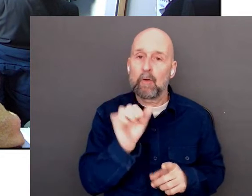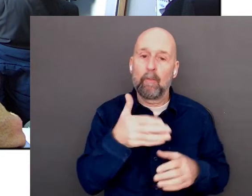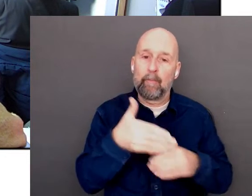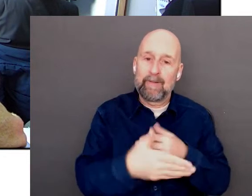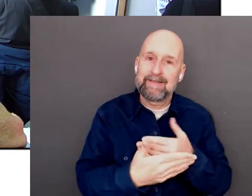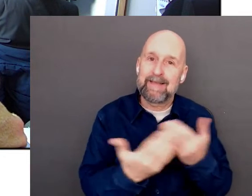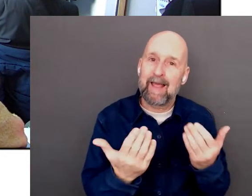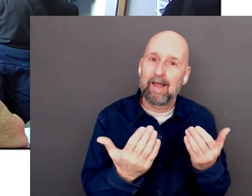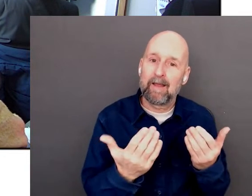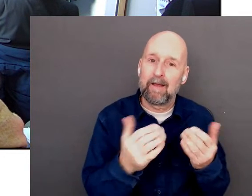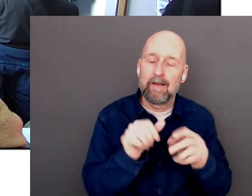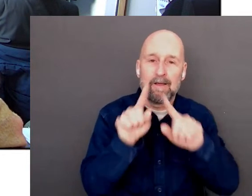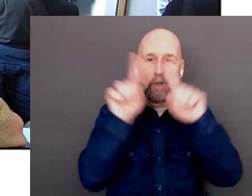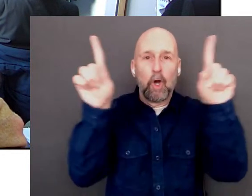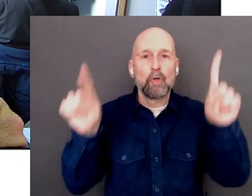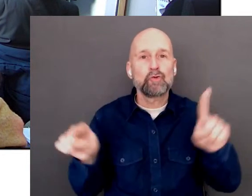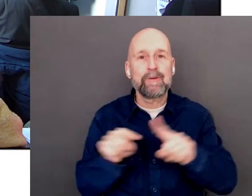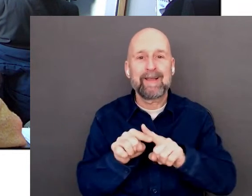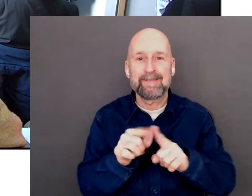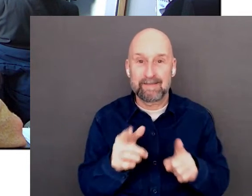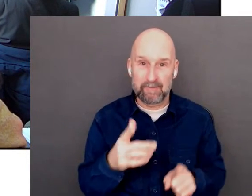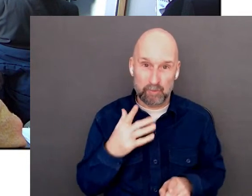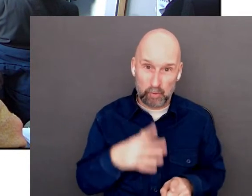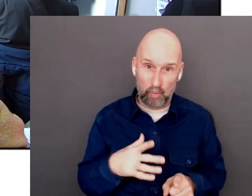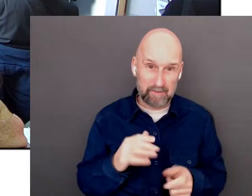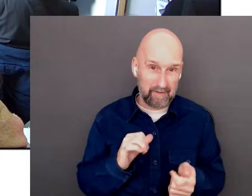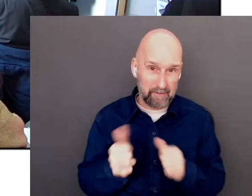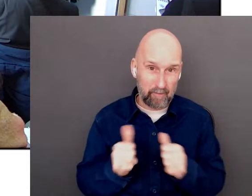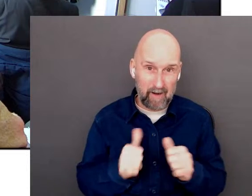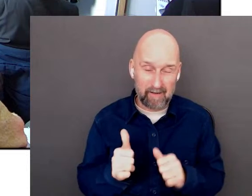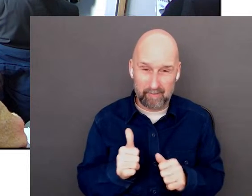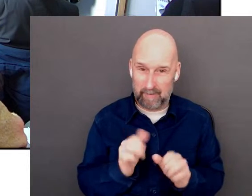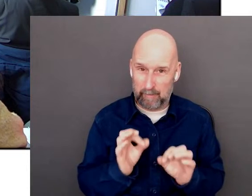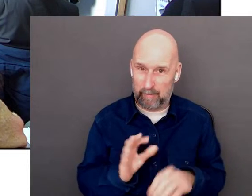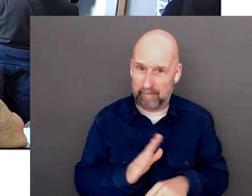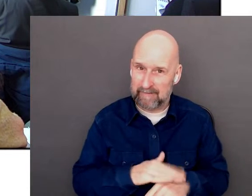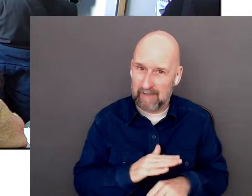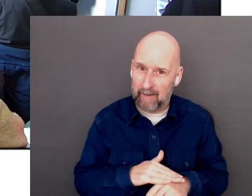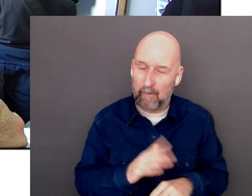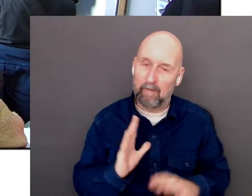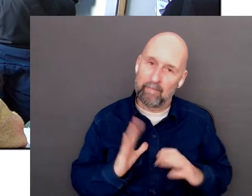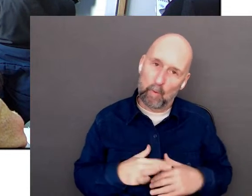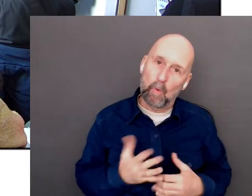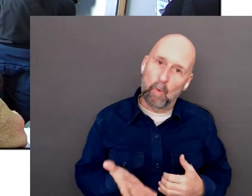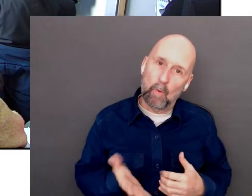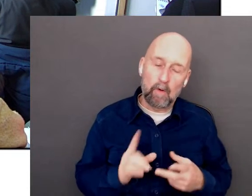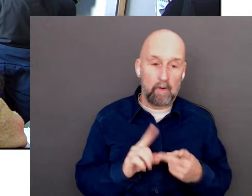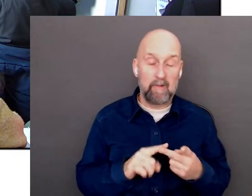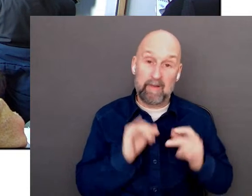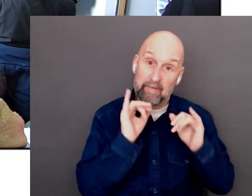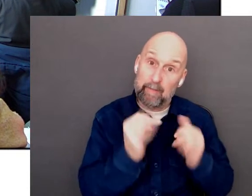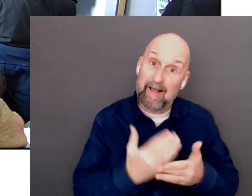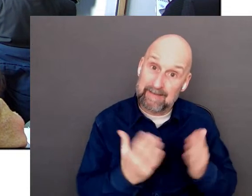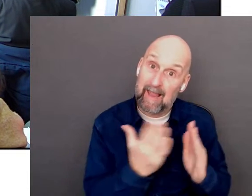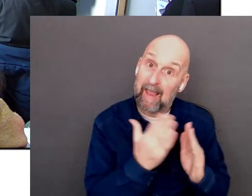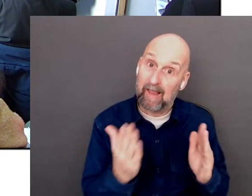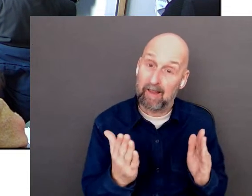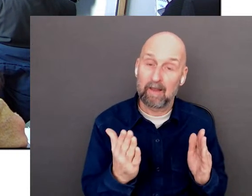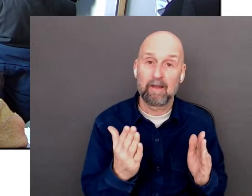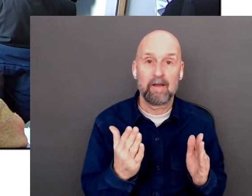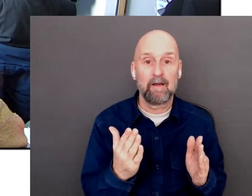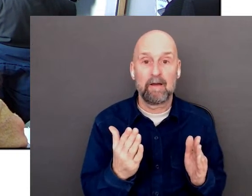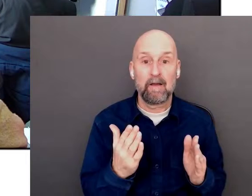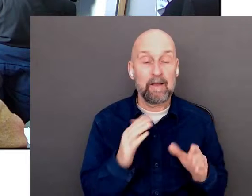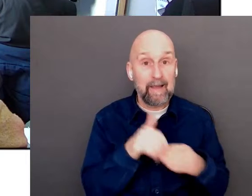some screens. Do you really want to interact? Is it the best moment in this day? Did you have a bad day? You know, are you in a group of